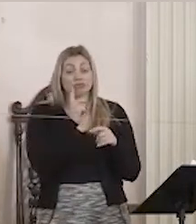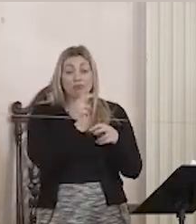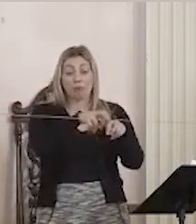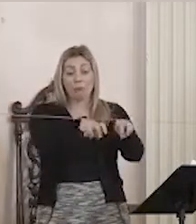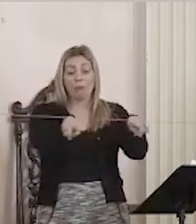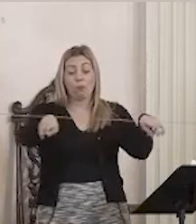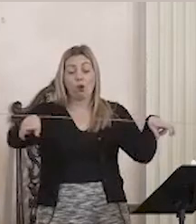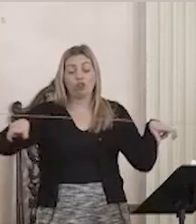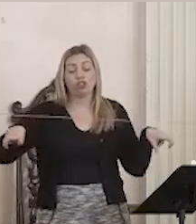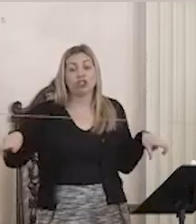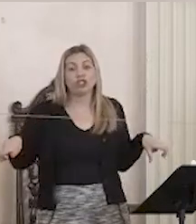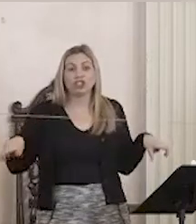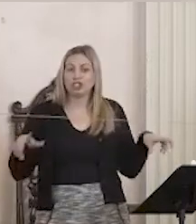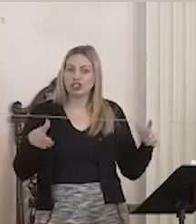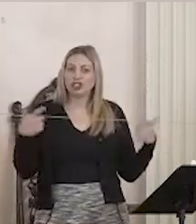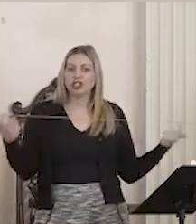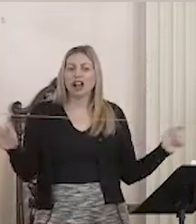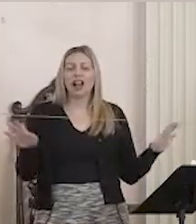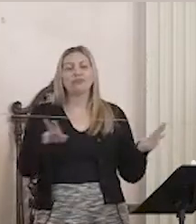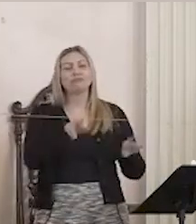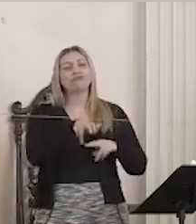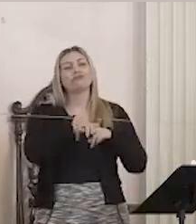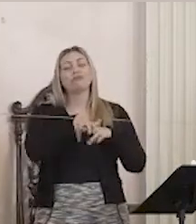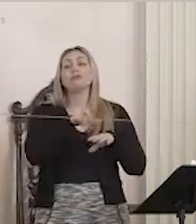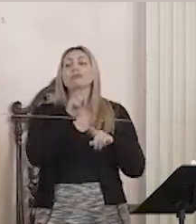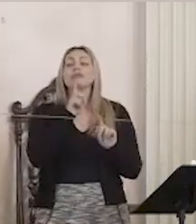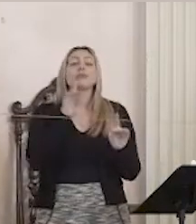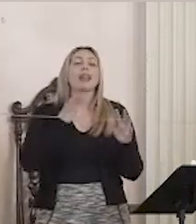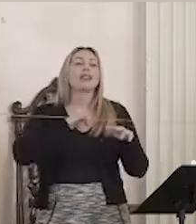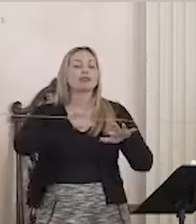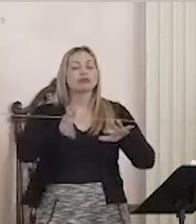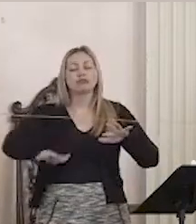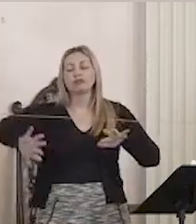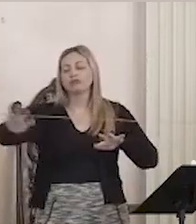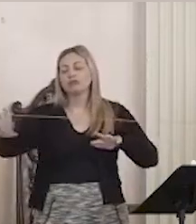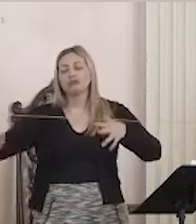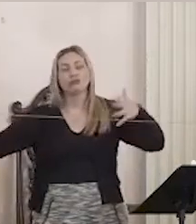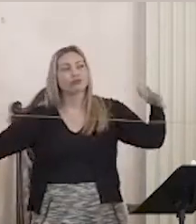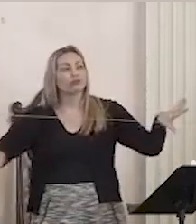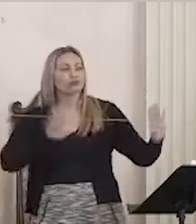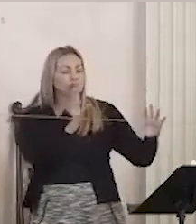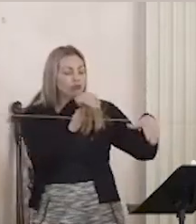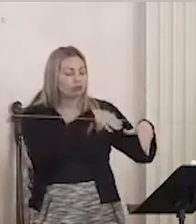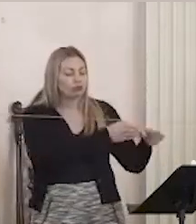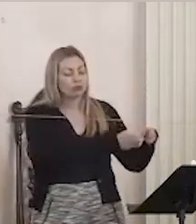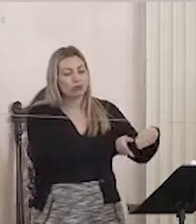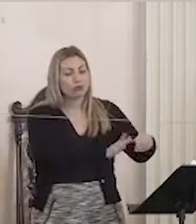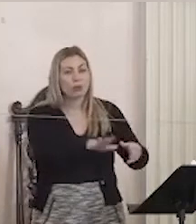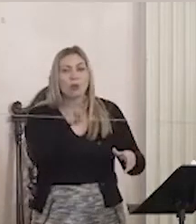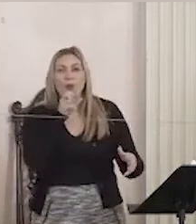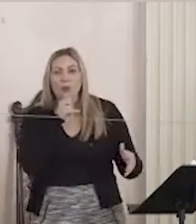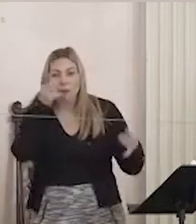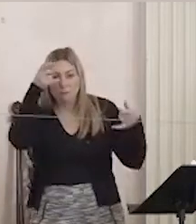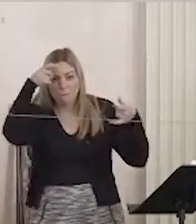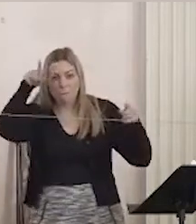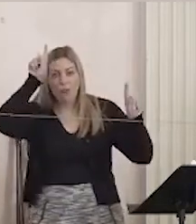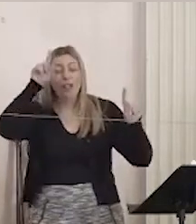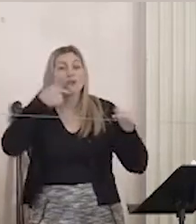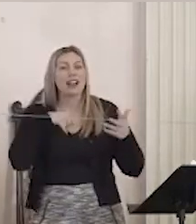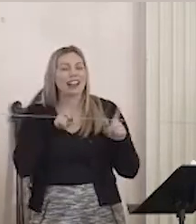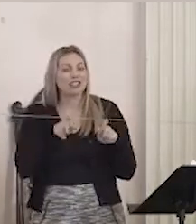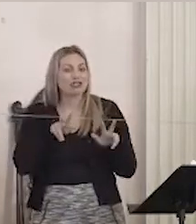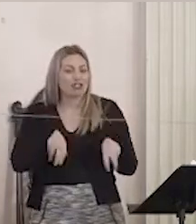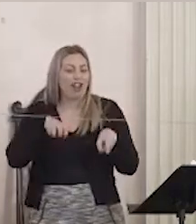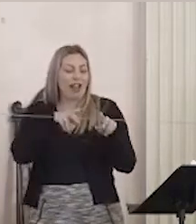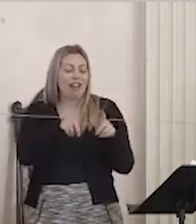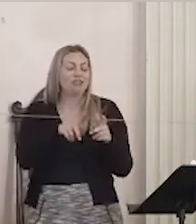porch, all set on rolling hills with a creek and a field with an old bull. We had to run across the